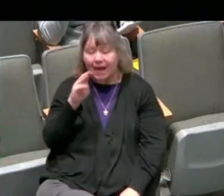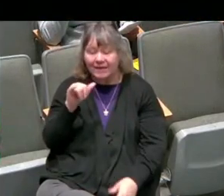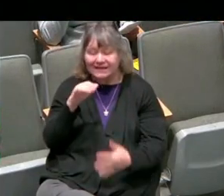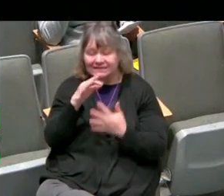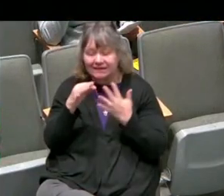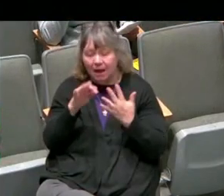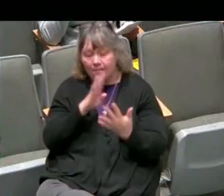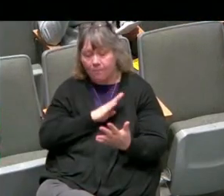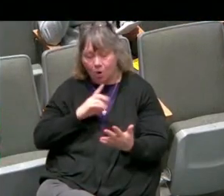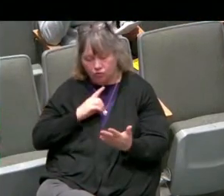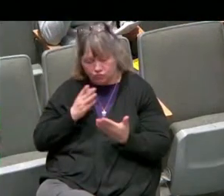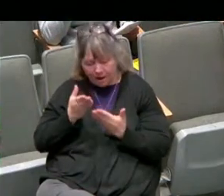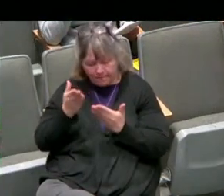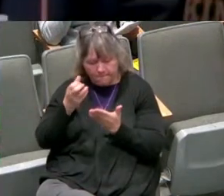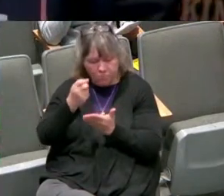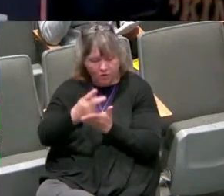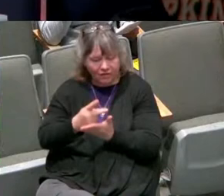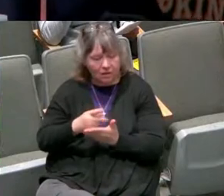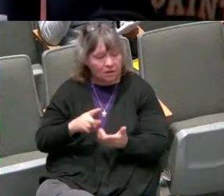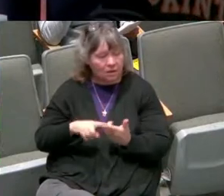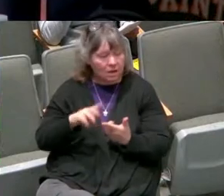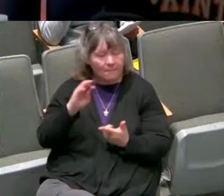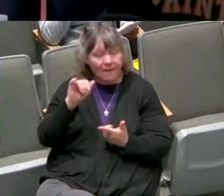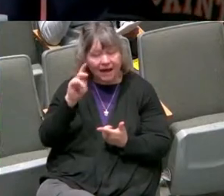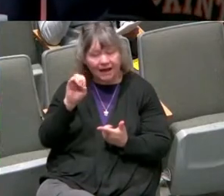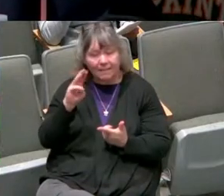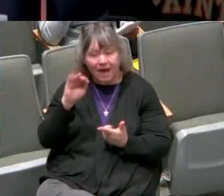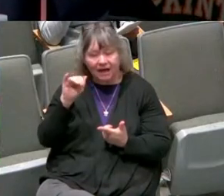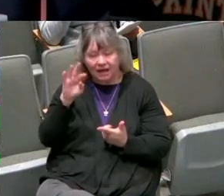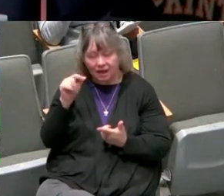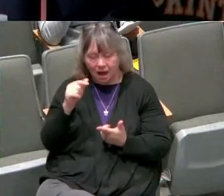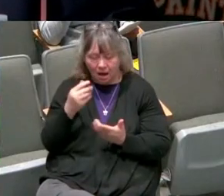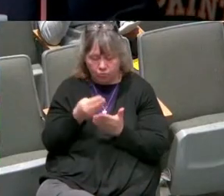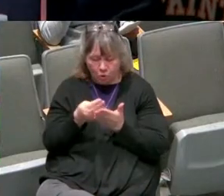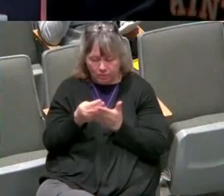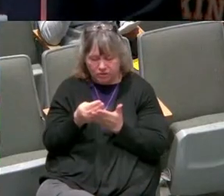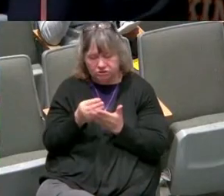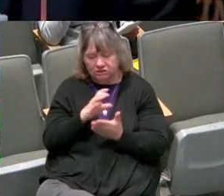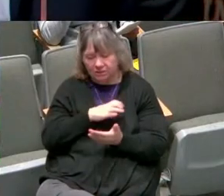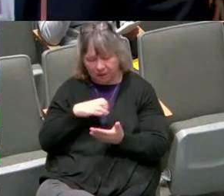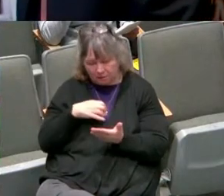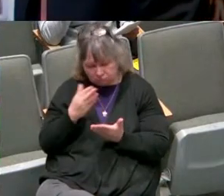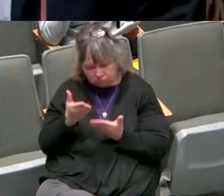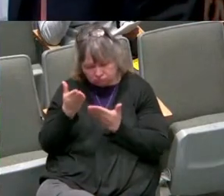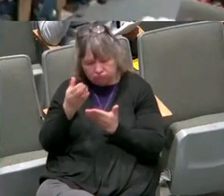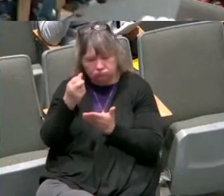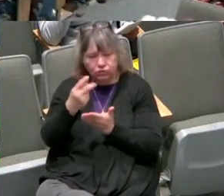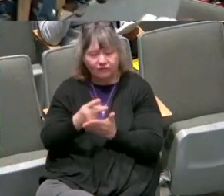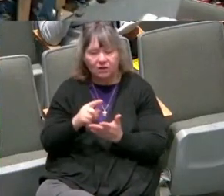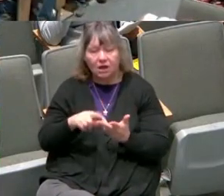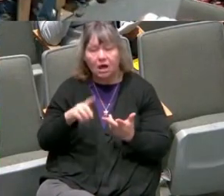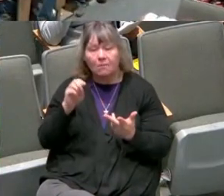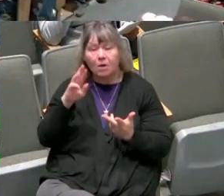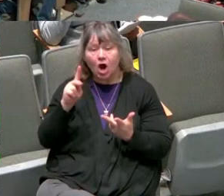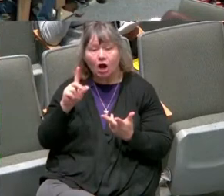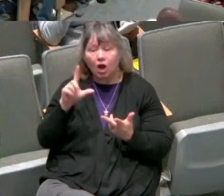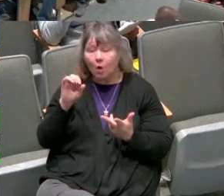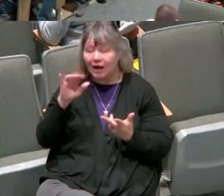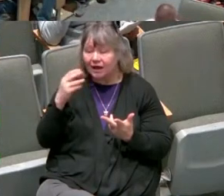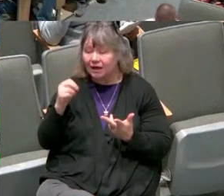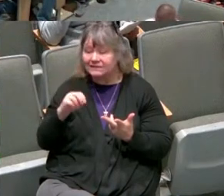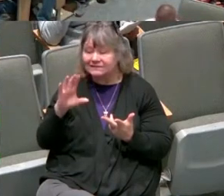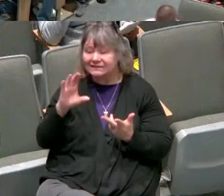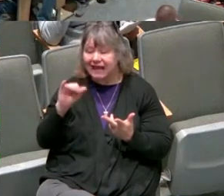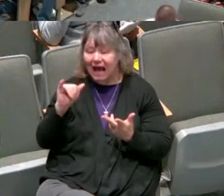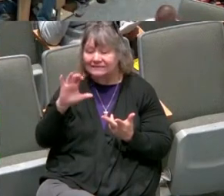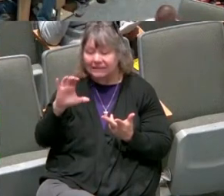recommends approval Mike Manning appropriation committee recommends approval Mark Logan cic recommends